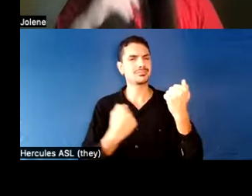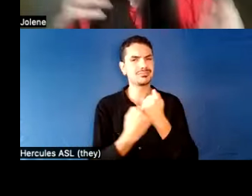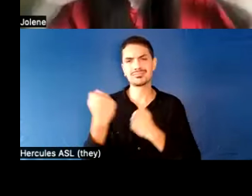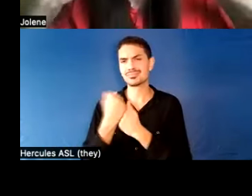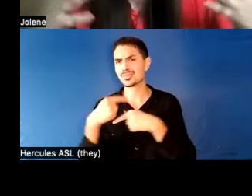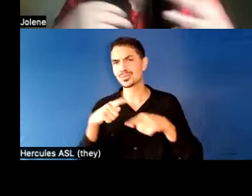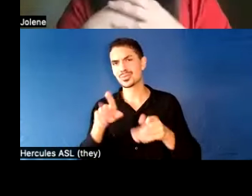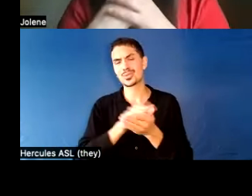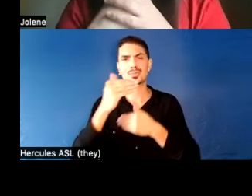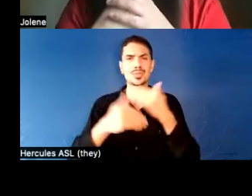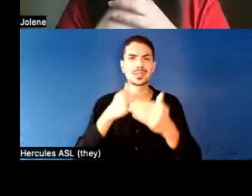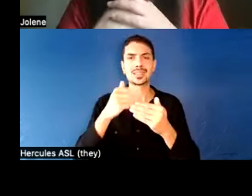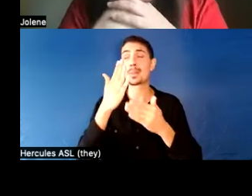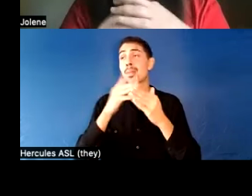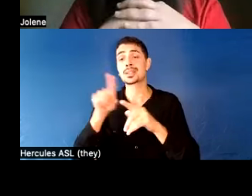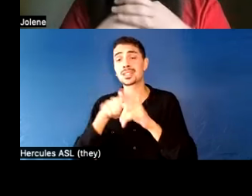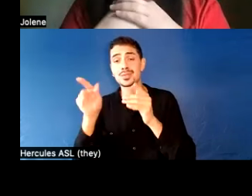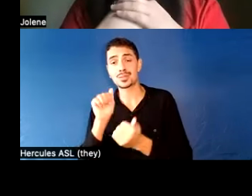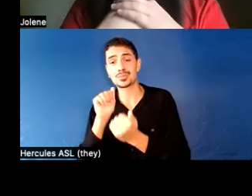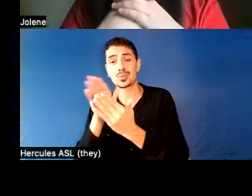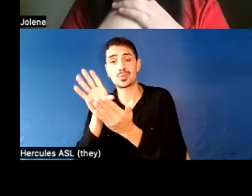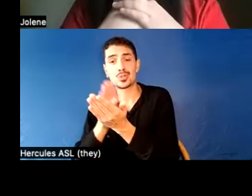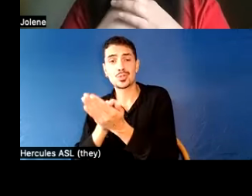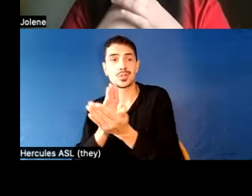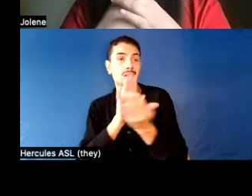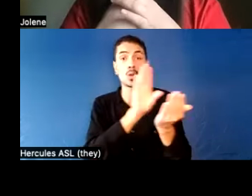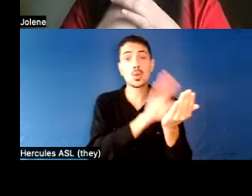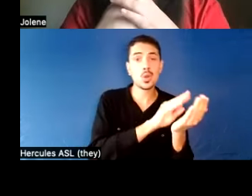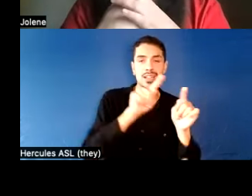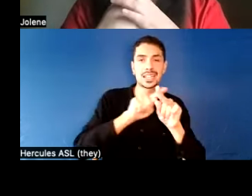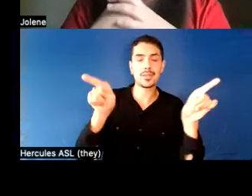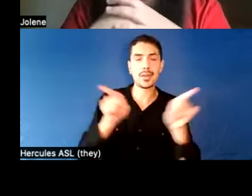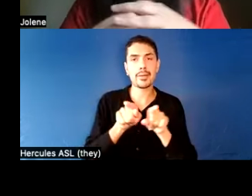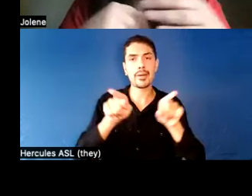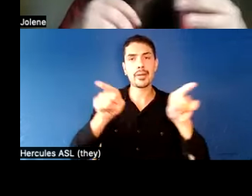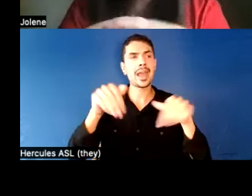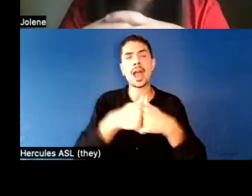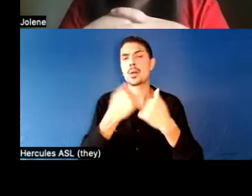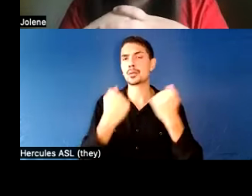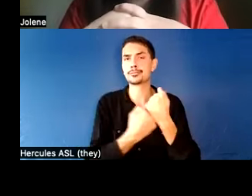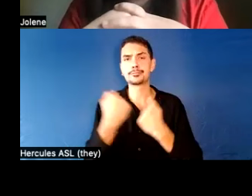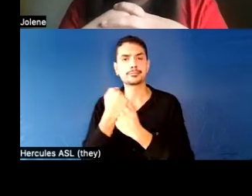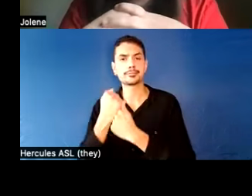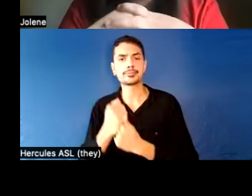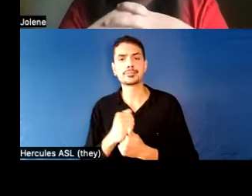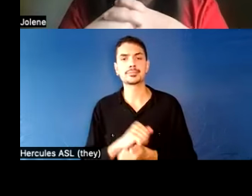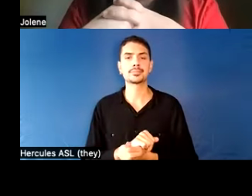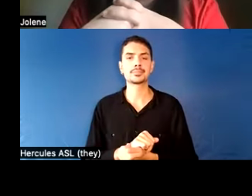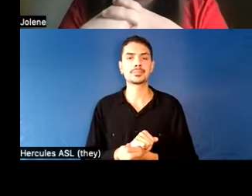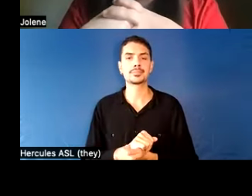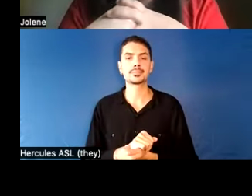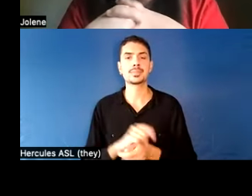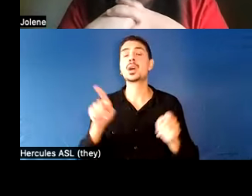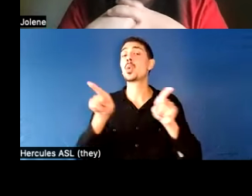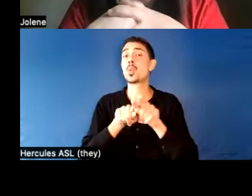ways that you just don't understand? How are you going to be supporting each other? And how are staff at your organizations going to be informed of